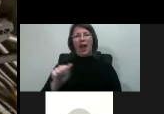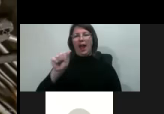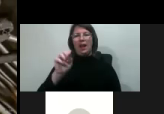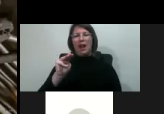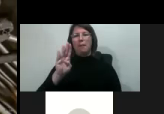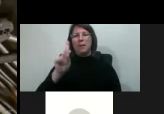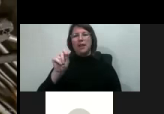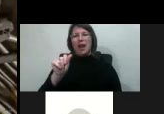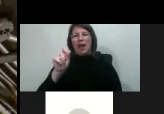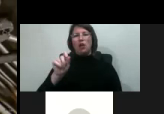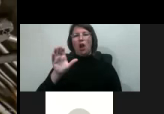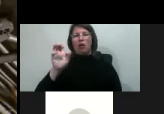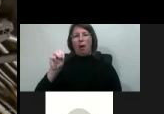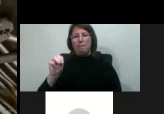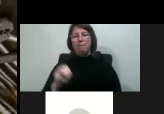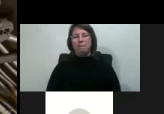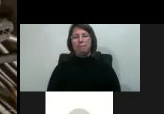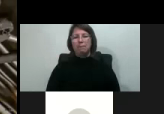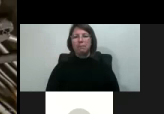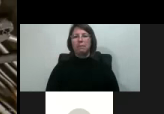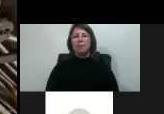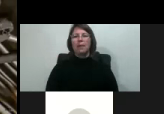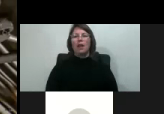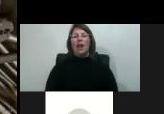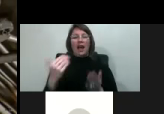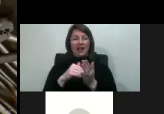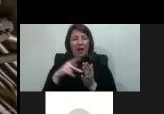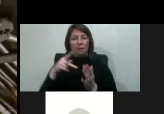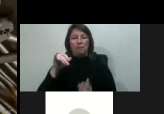publicengagement, all one word, at mbta.com. Again,